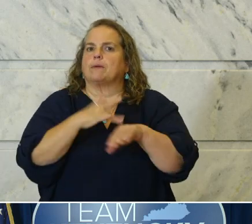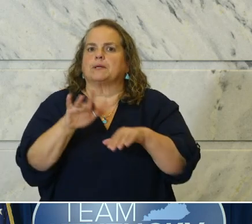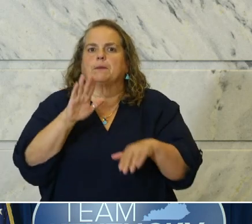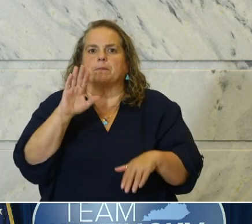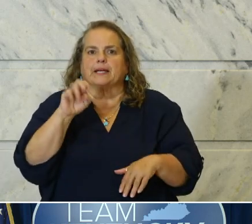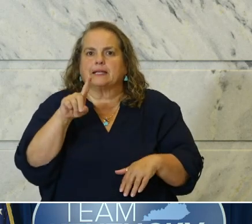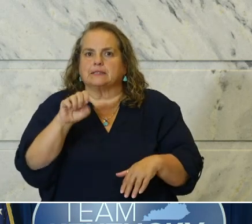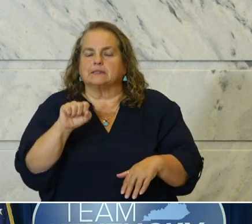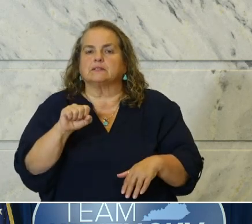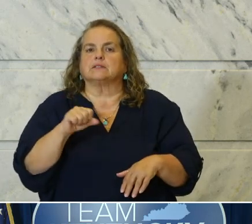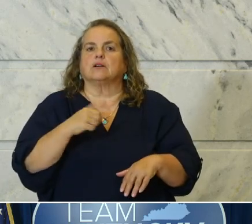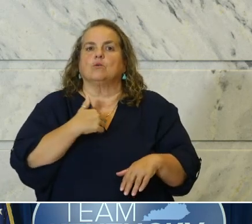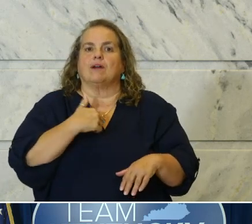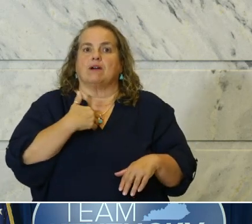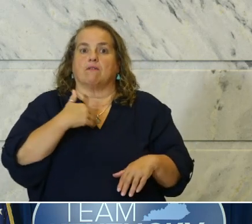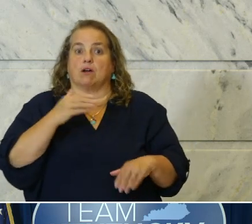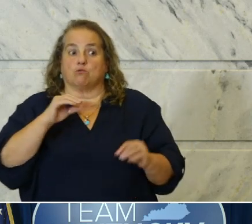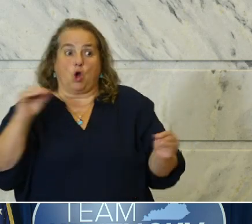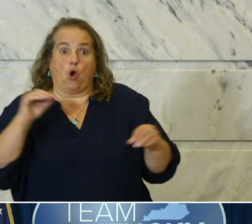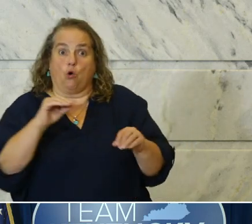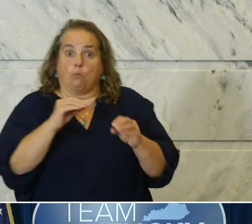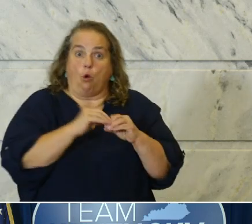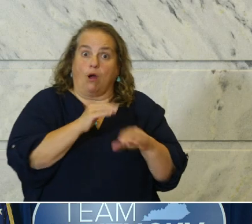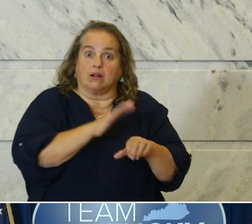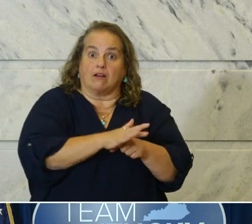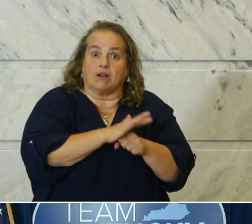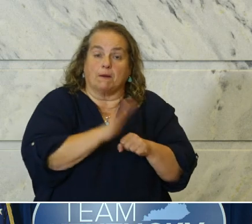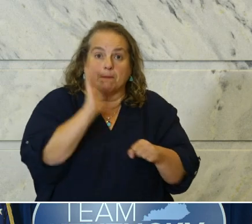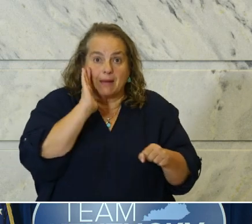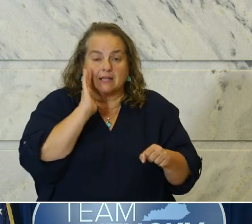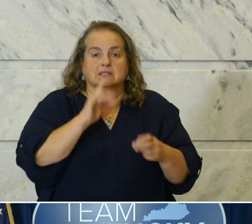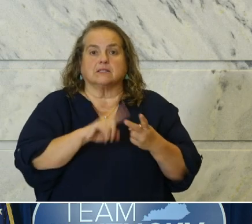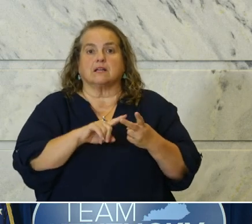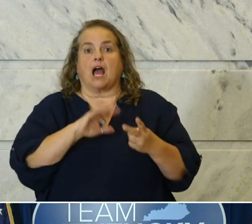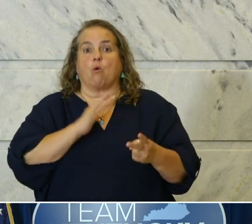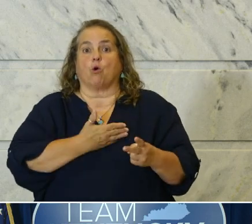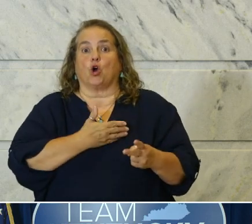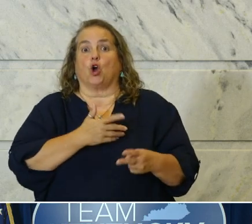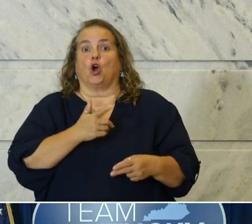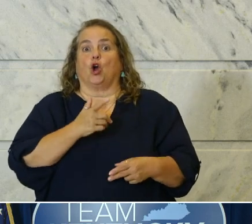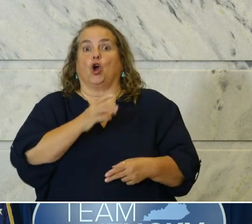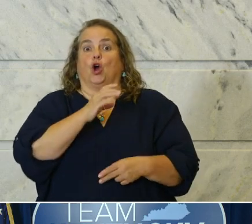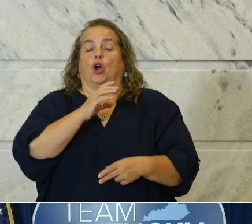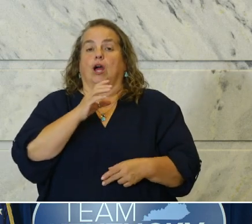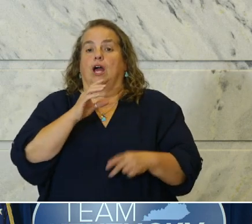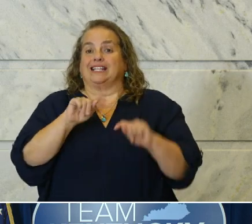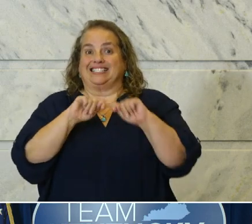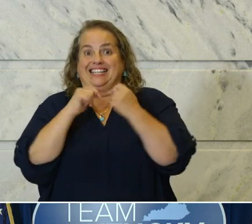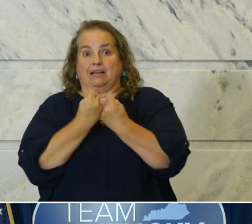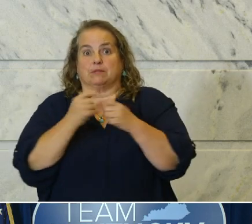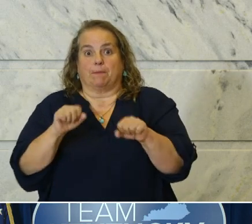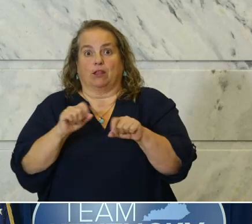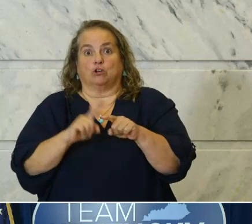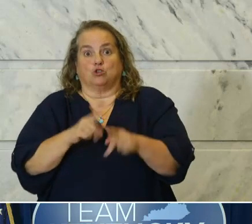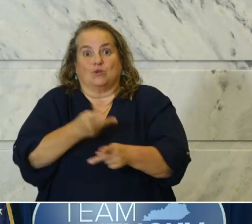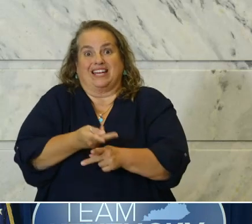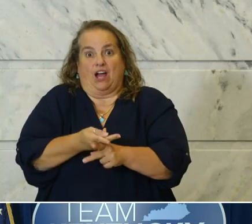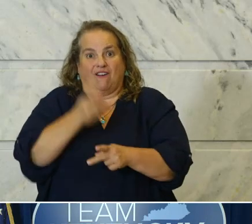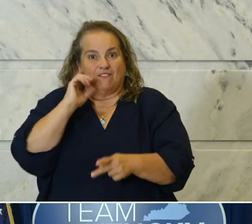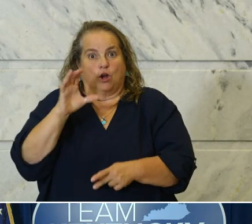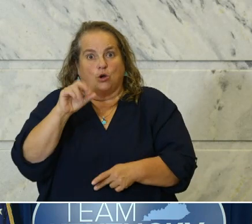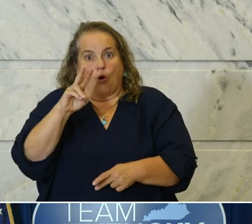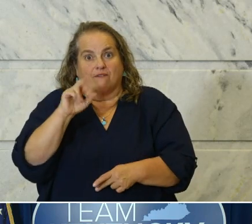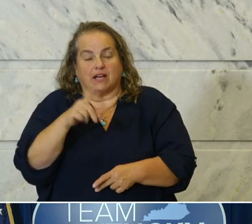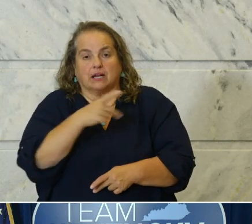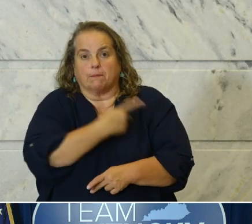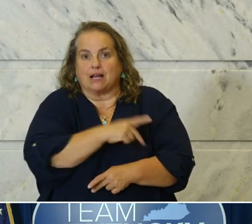at capacity from a bed issue, as well as our clinical team's ability to care for COVID-19 patients. Along